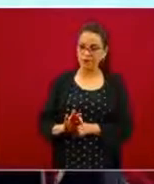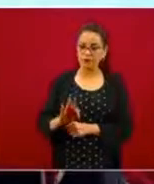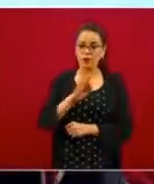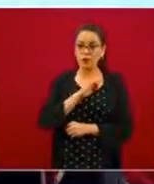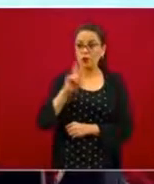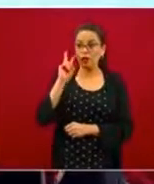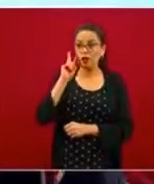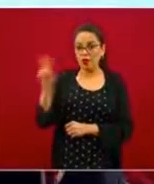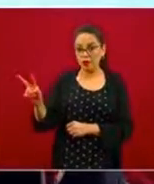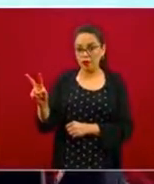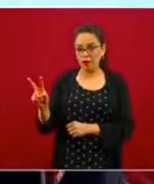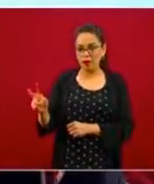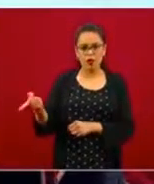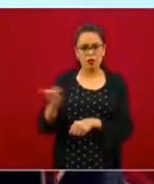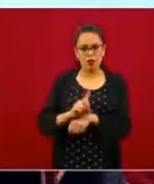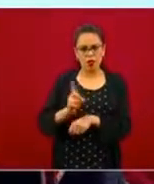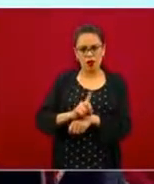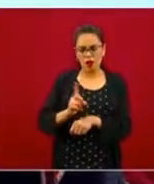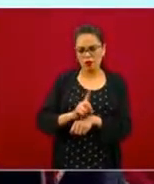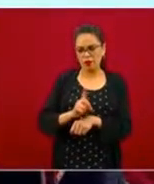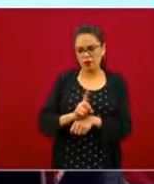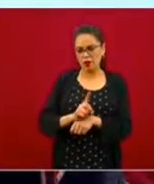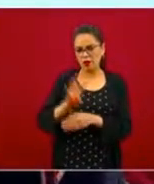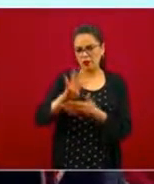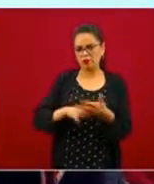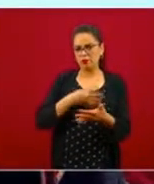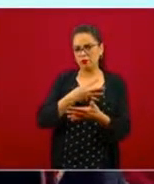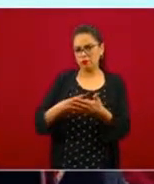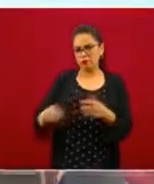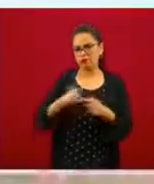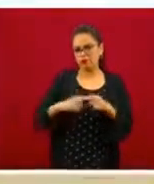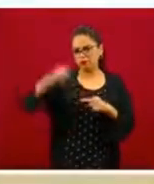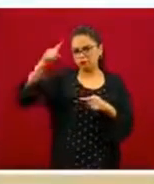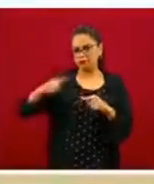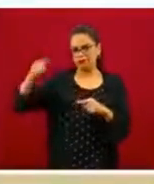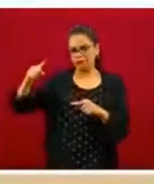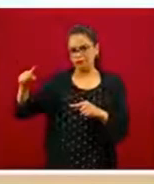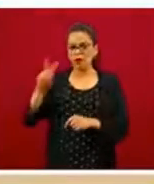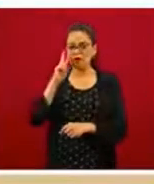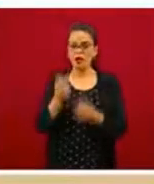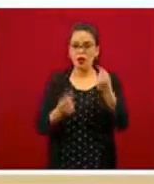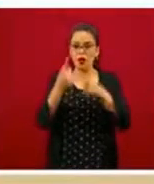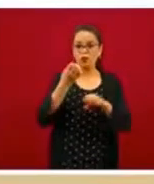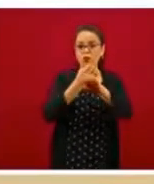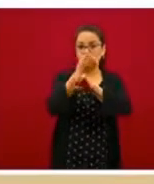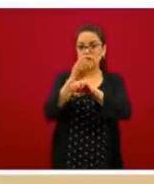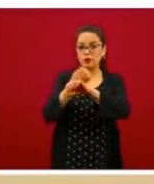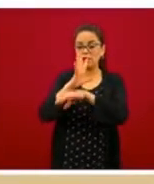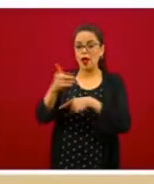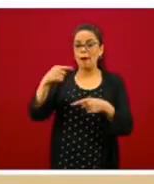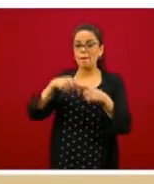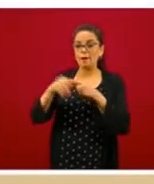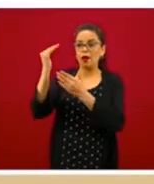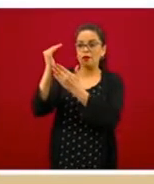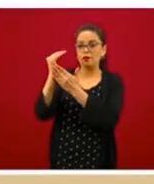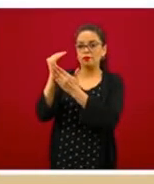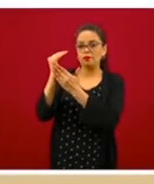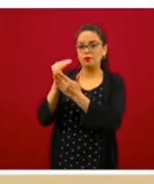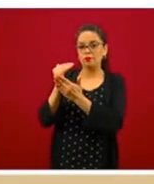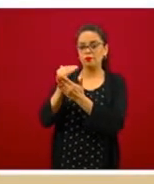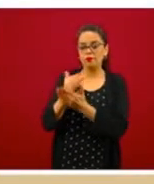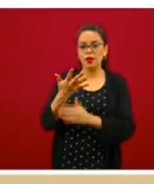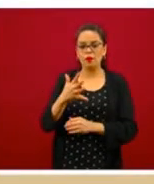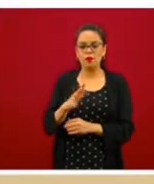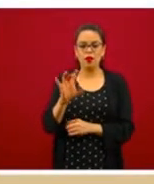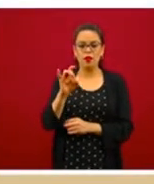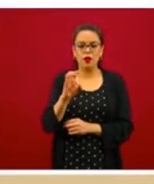light. We've already mentioned this. The traffic light includes the positivity rate, which means that out of